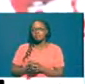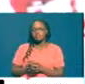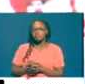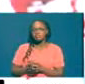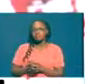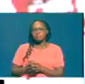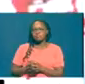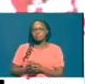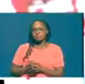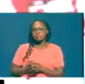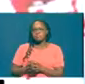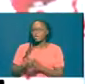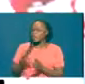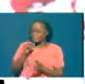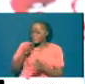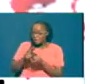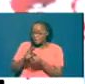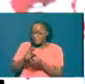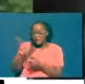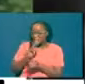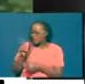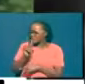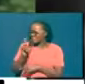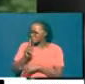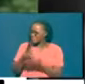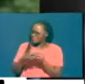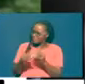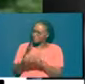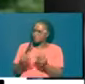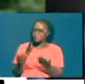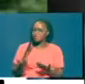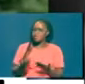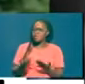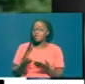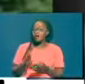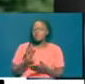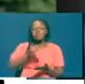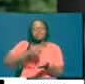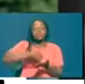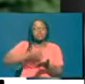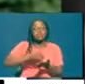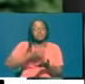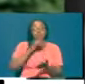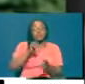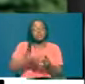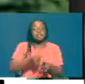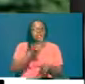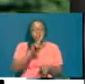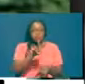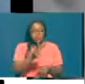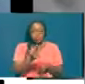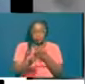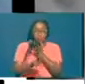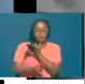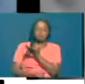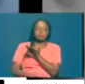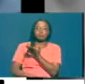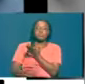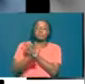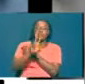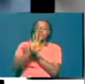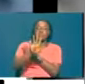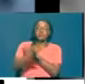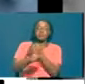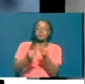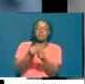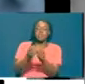not violent. He was so calm. The four include two brothers, Victor Mwangi Wanjiru, 25 years old, and